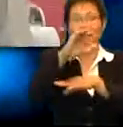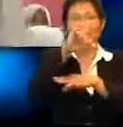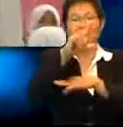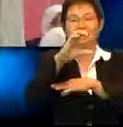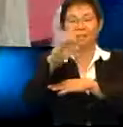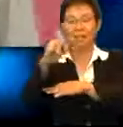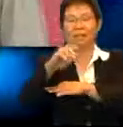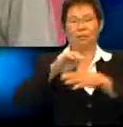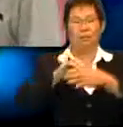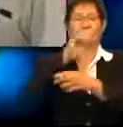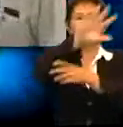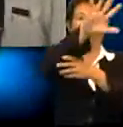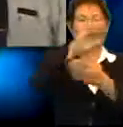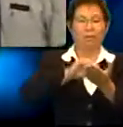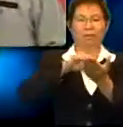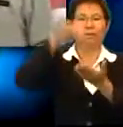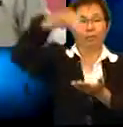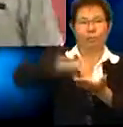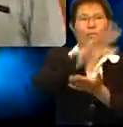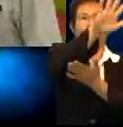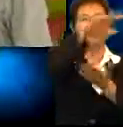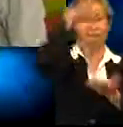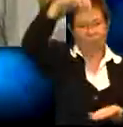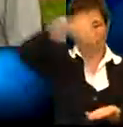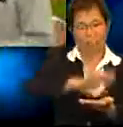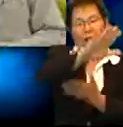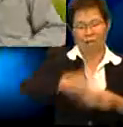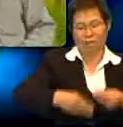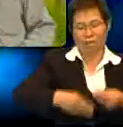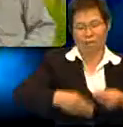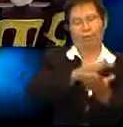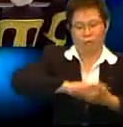an LCD projector. I will provide you with the laptop.